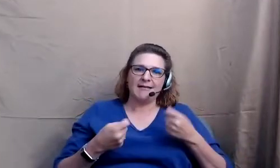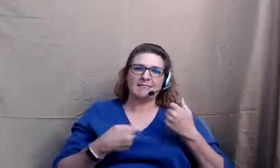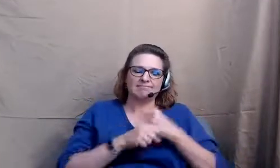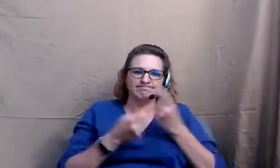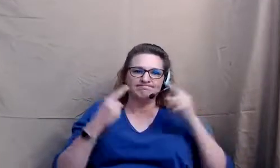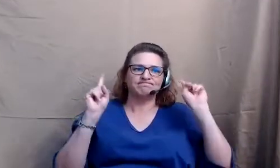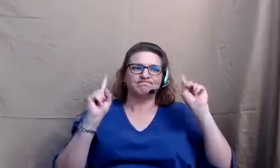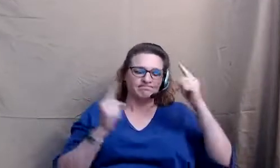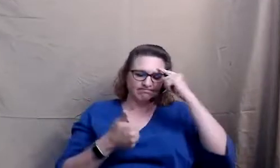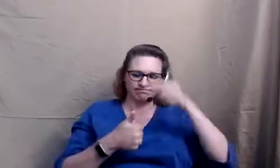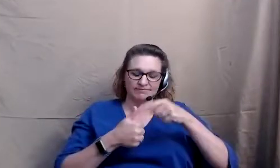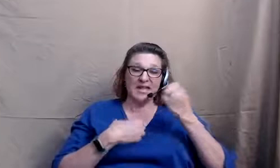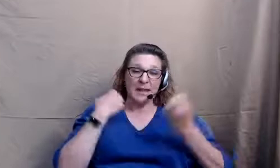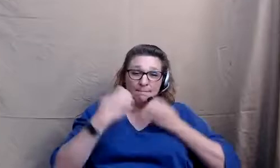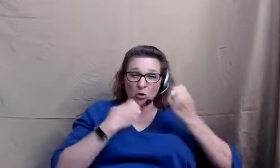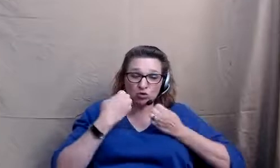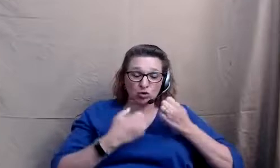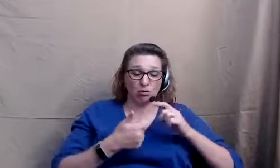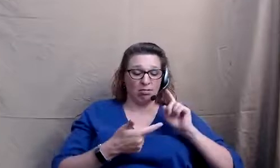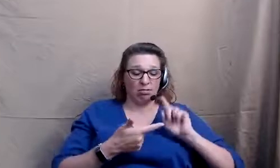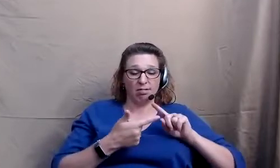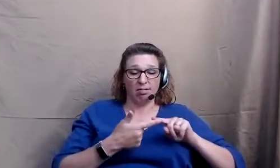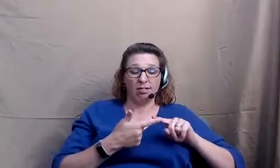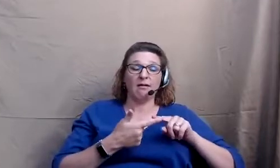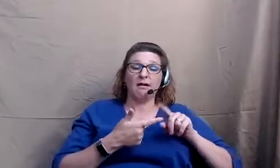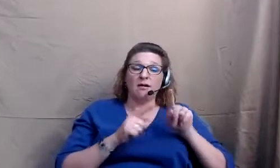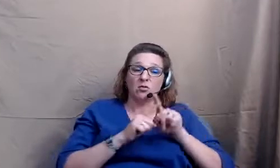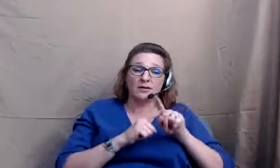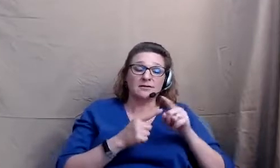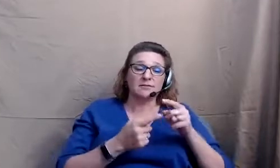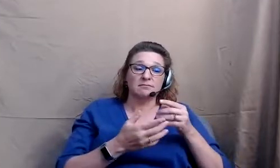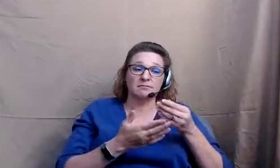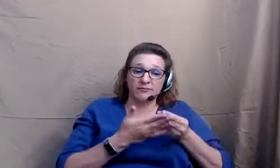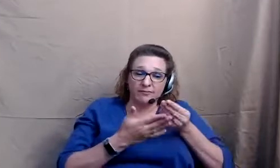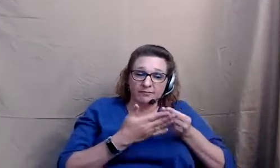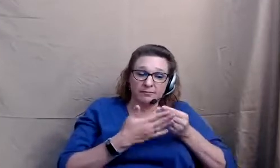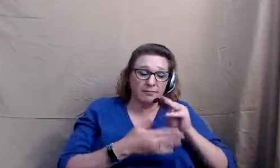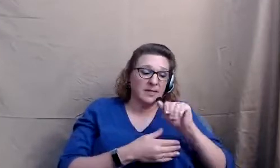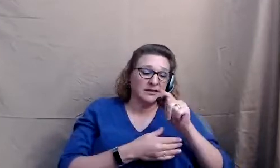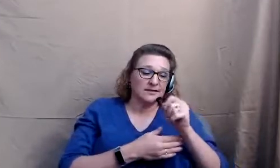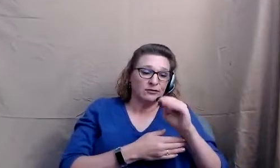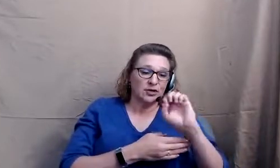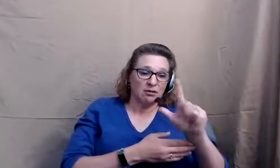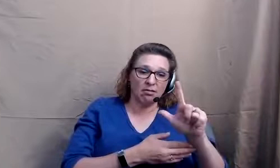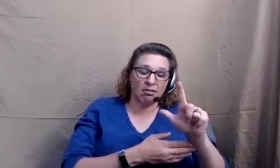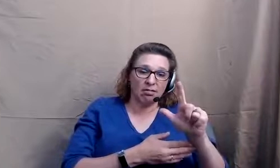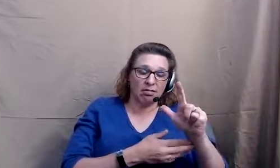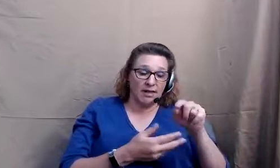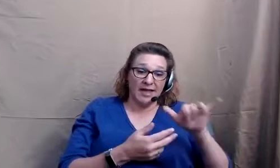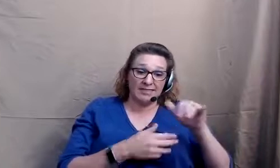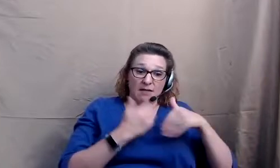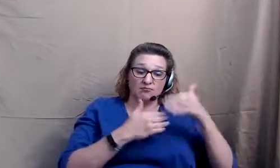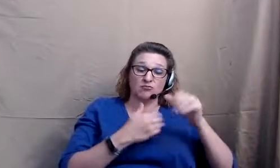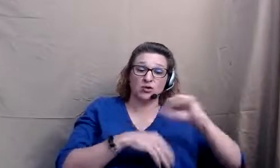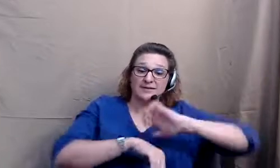about emotional reparation as well as material reparation. And in that process, you can create an accountability plan